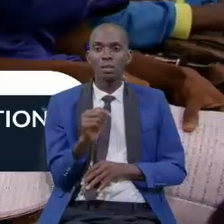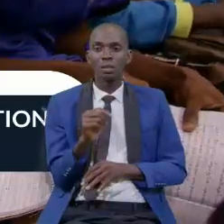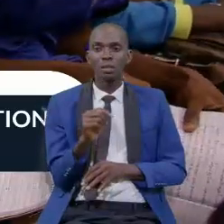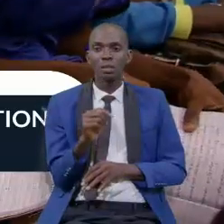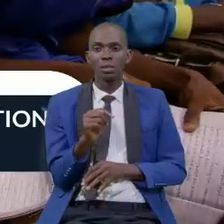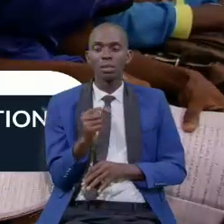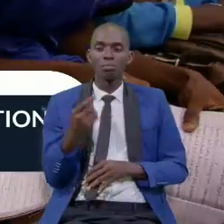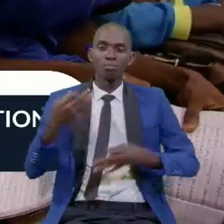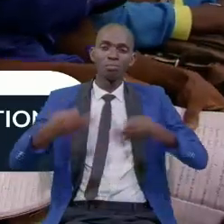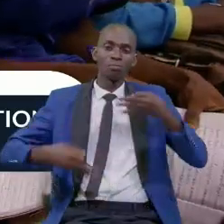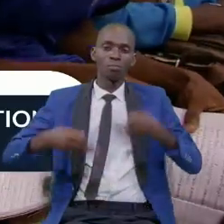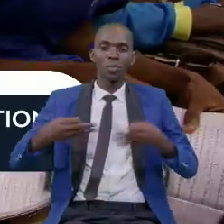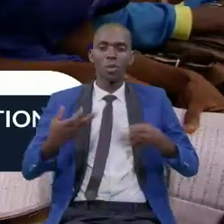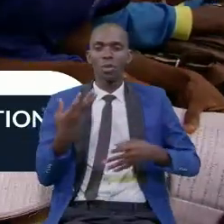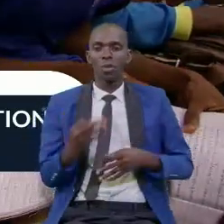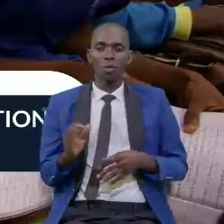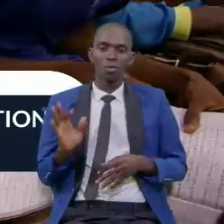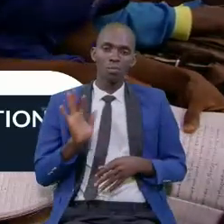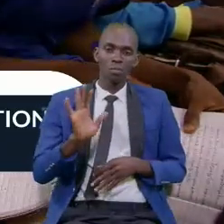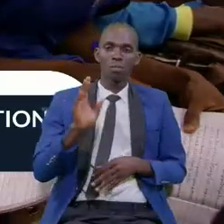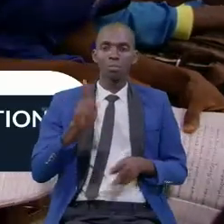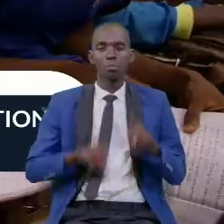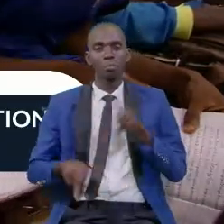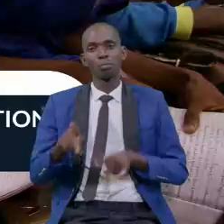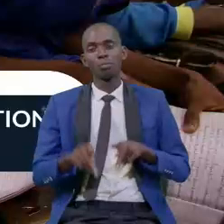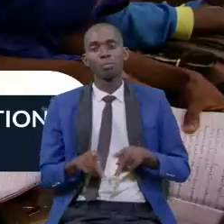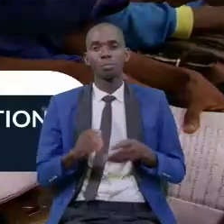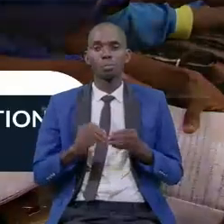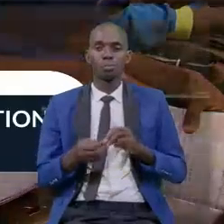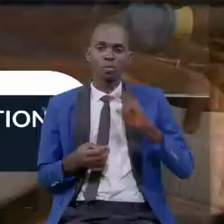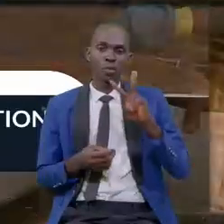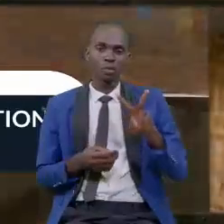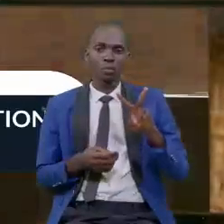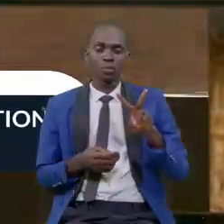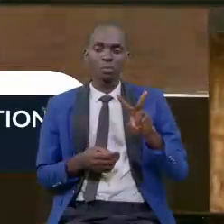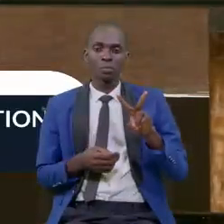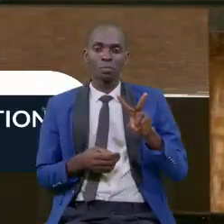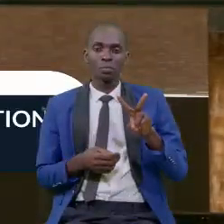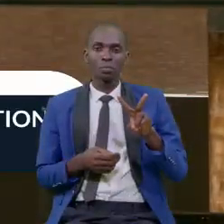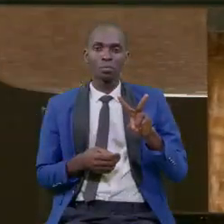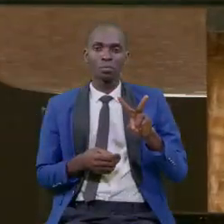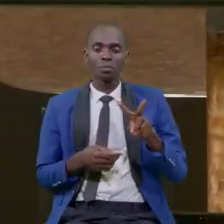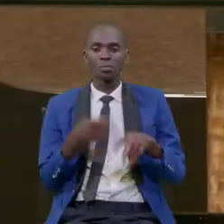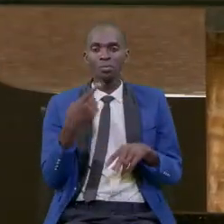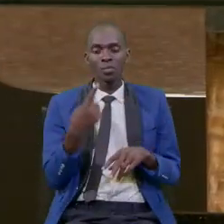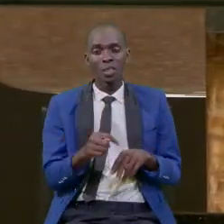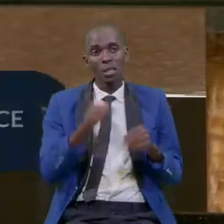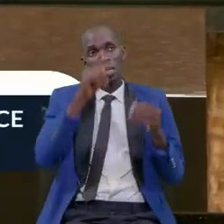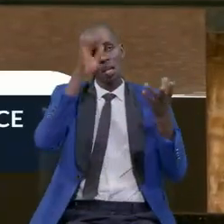the condemnation of the people. Number two is the